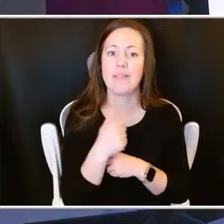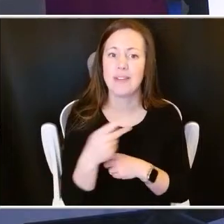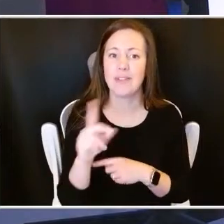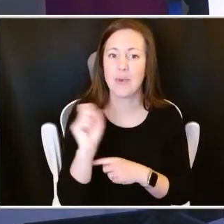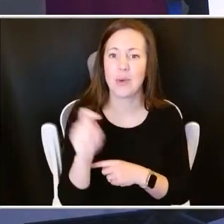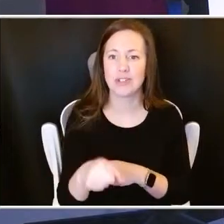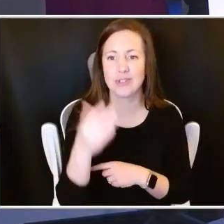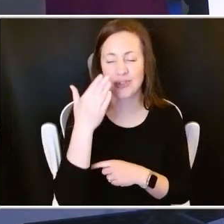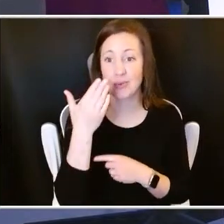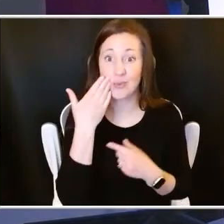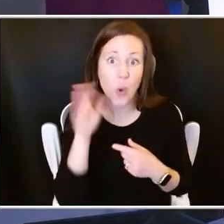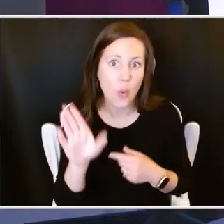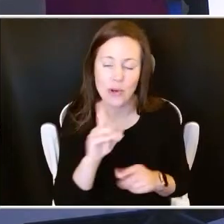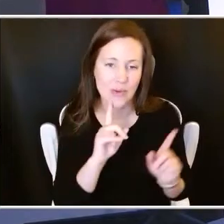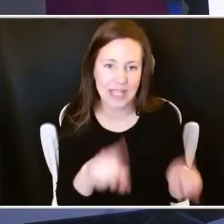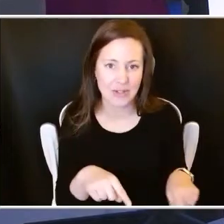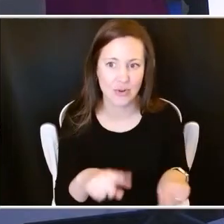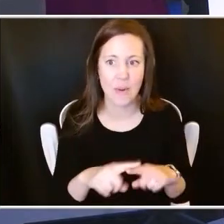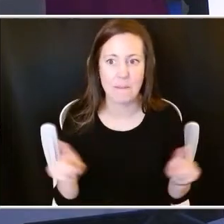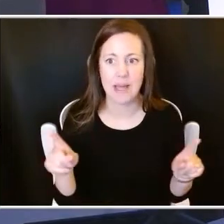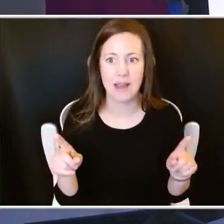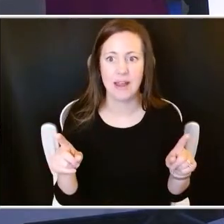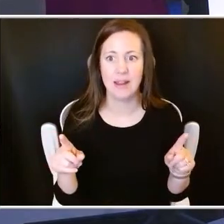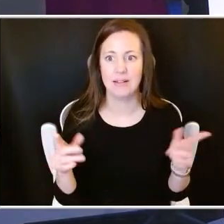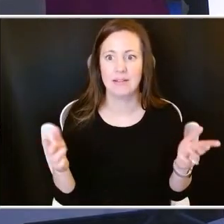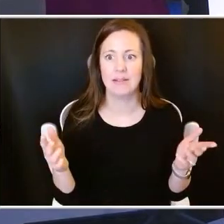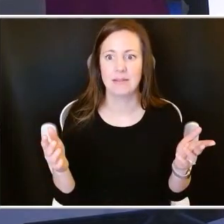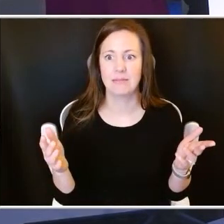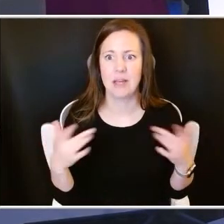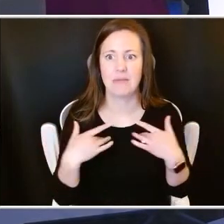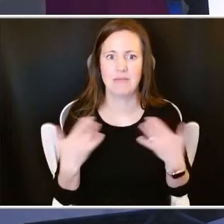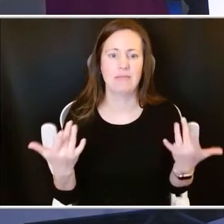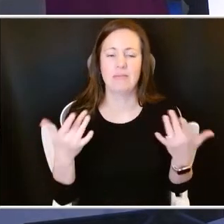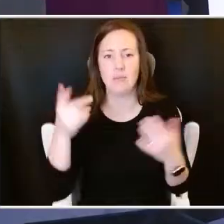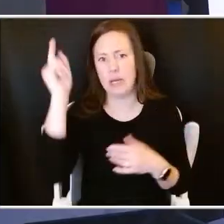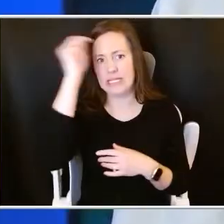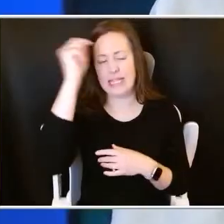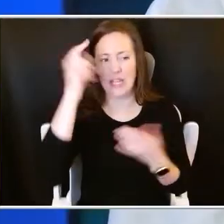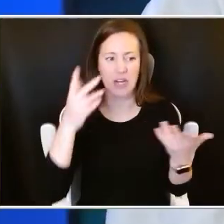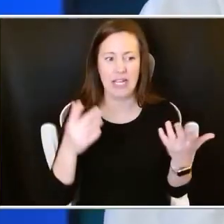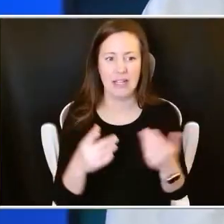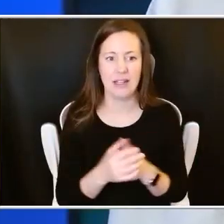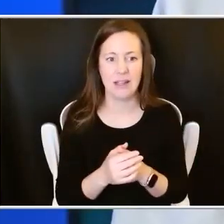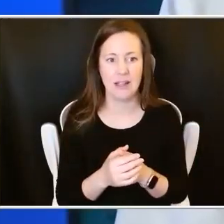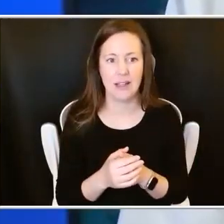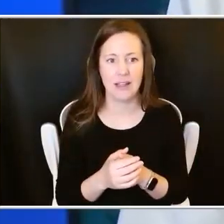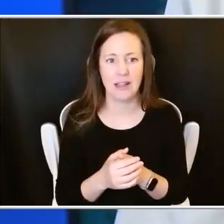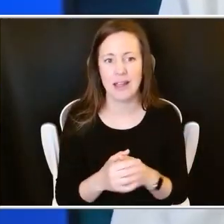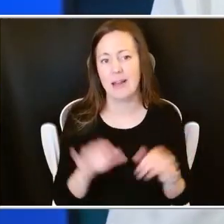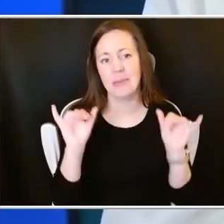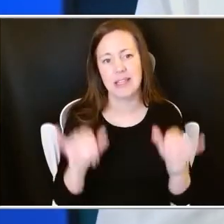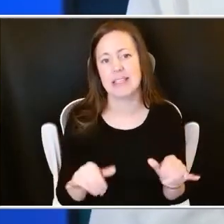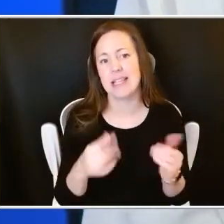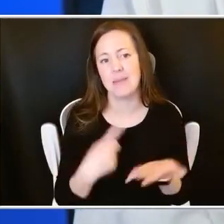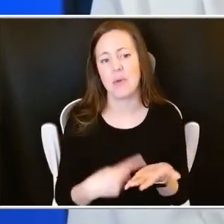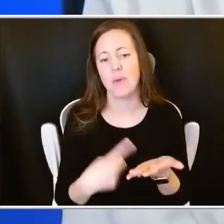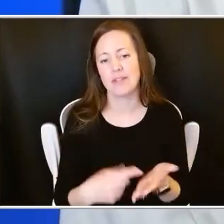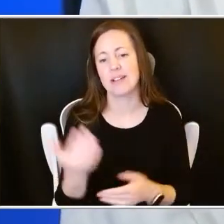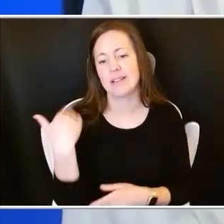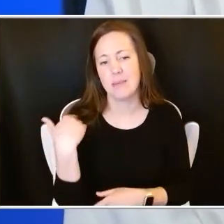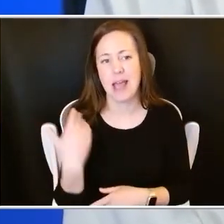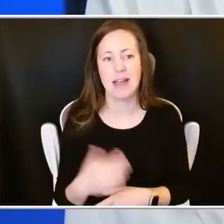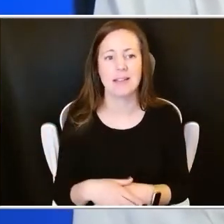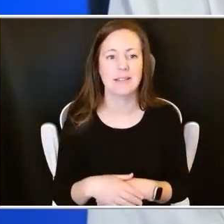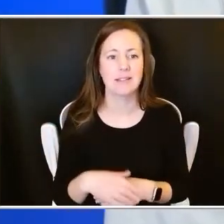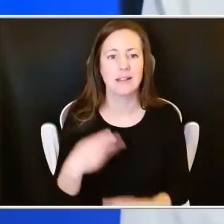Nope. What's the theory? They're the same ones we've discussed in the past. Processed